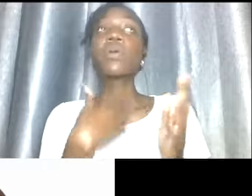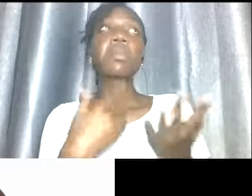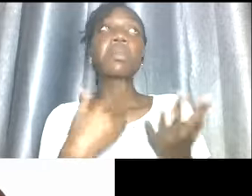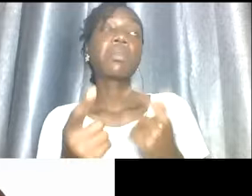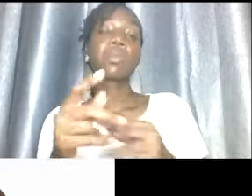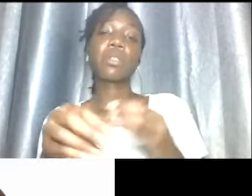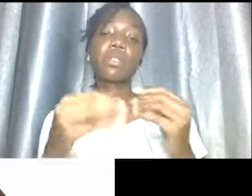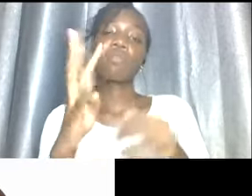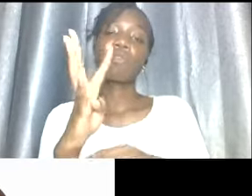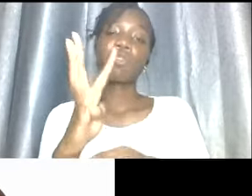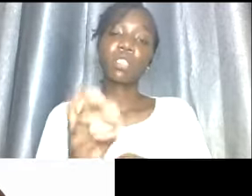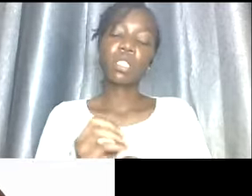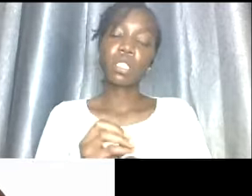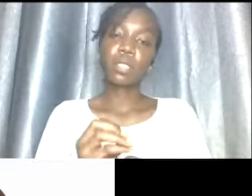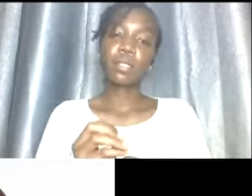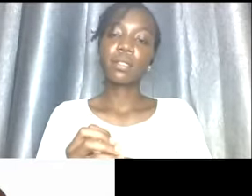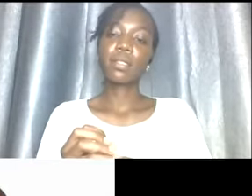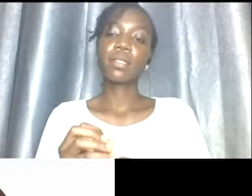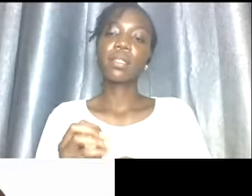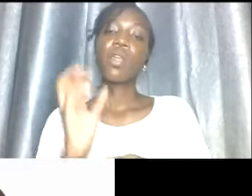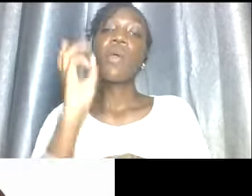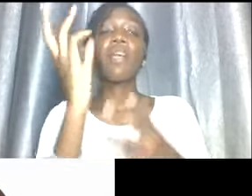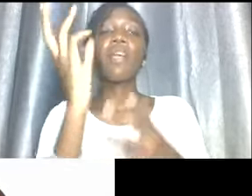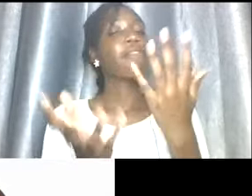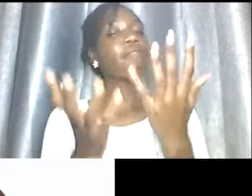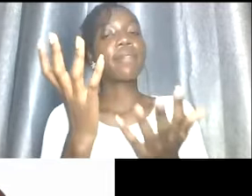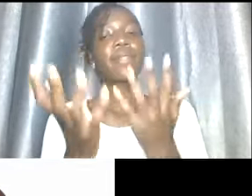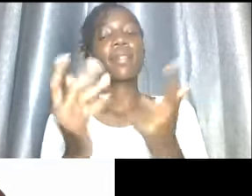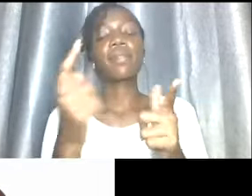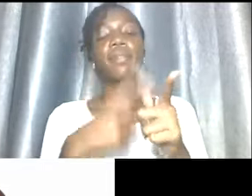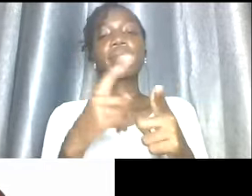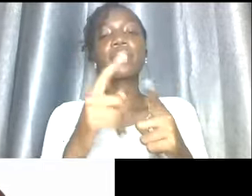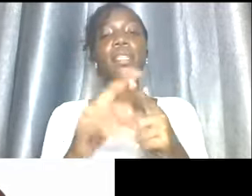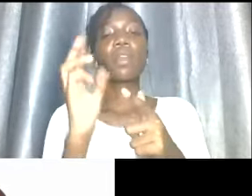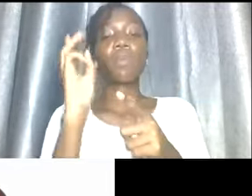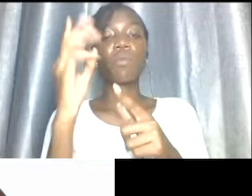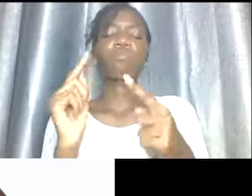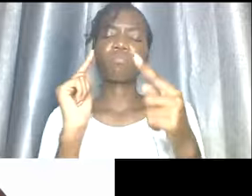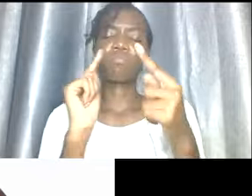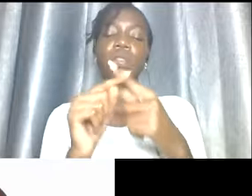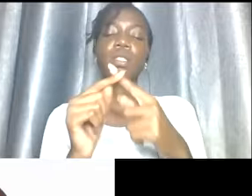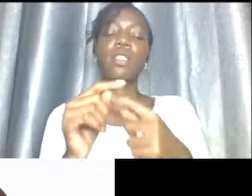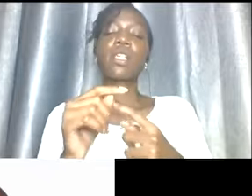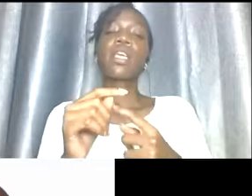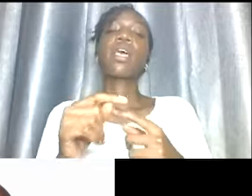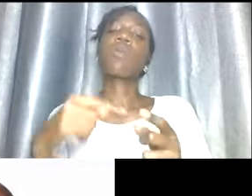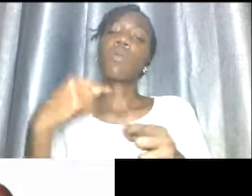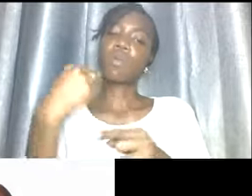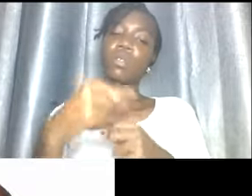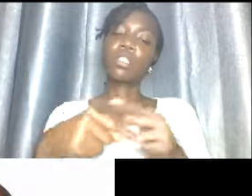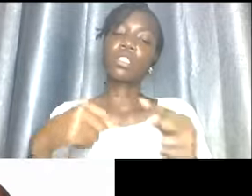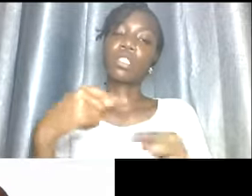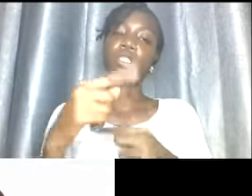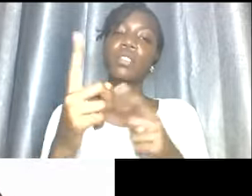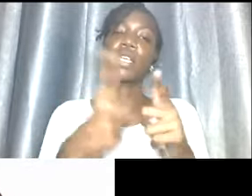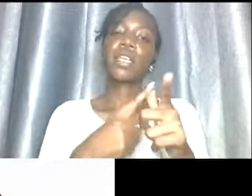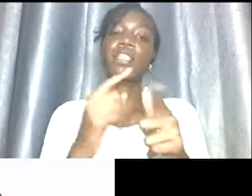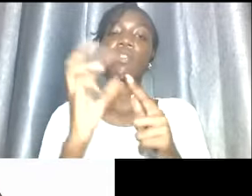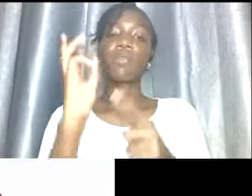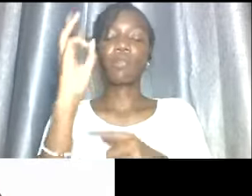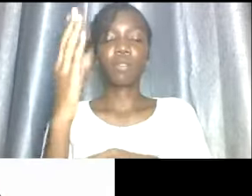may just be enough. And if you hit 40% consistently and do it well enough, it will eventually build and